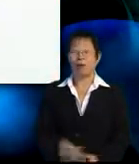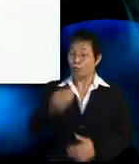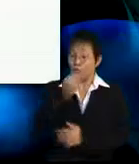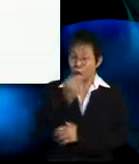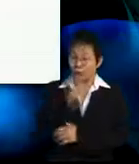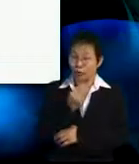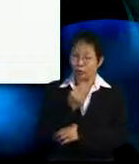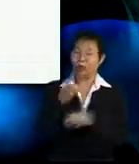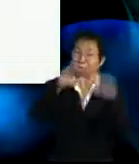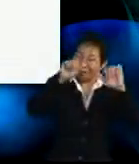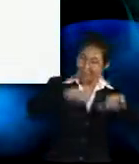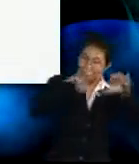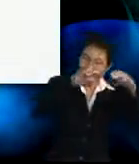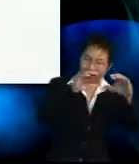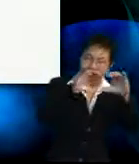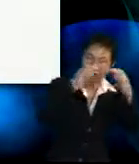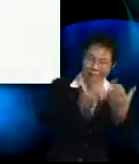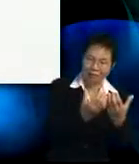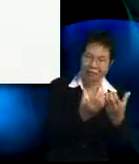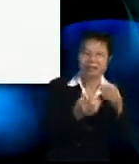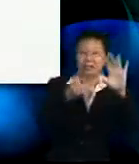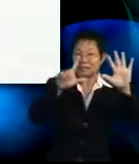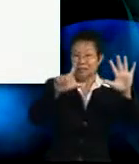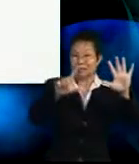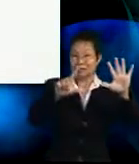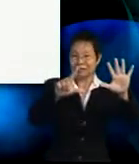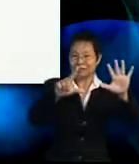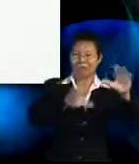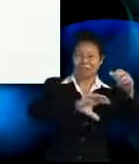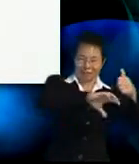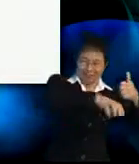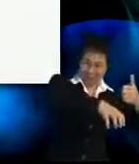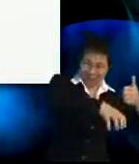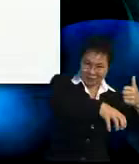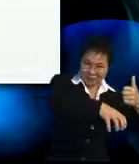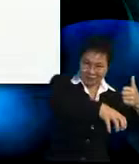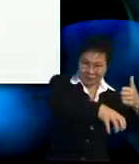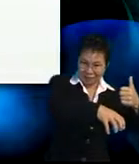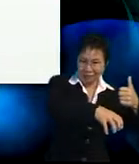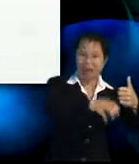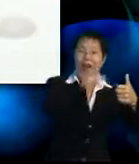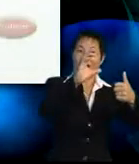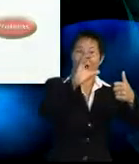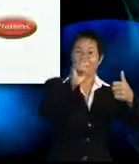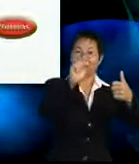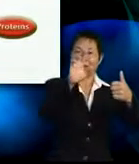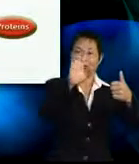Food can be classified into seven main classes. They are as